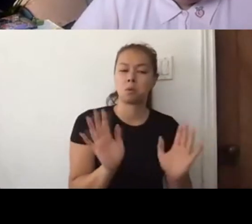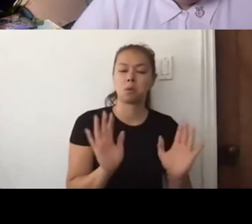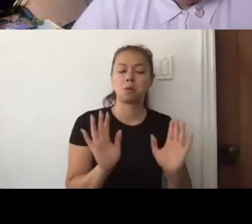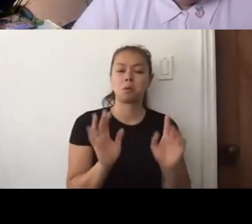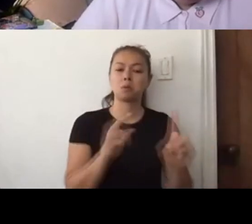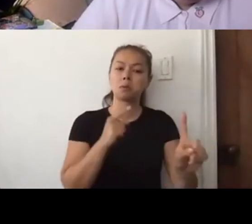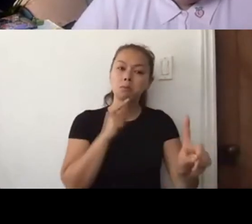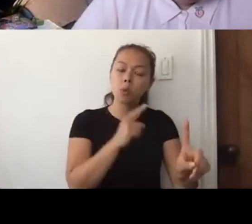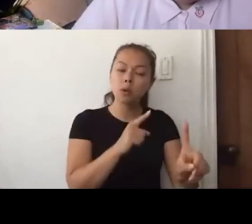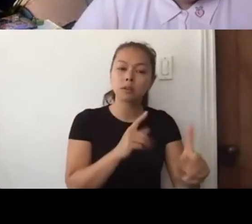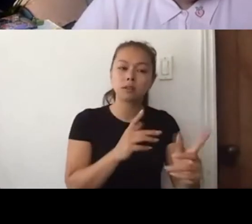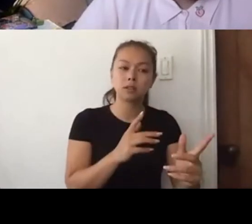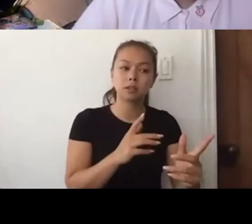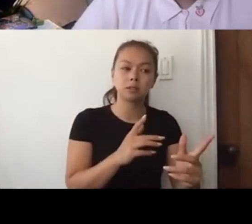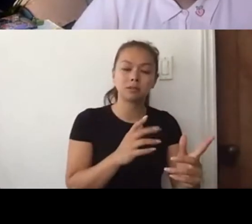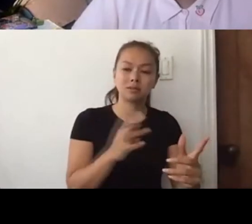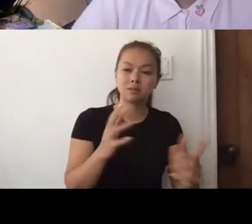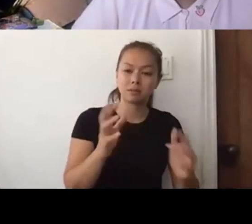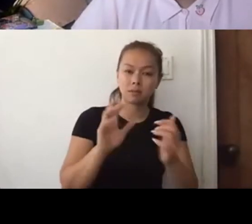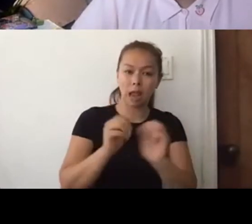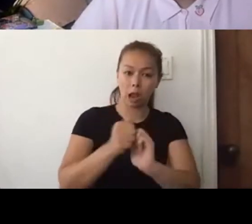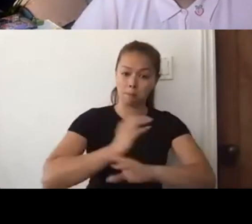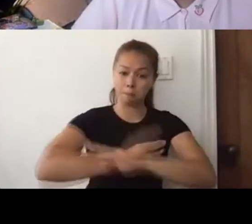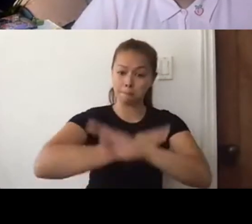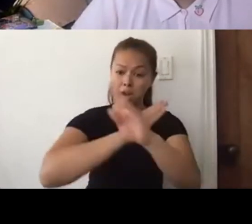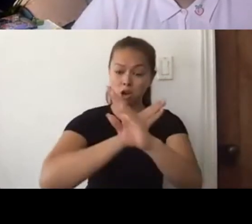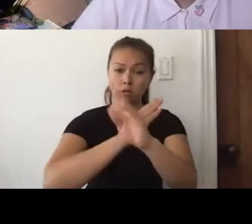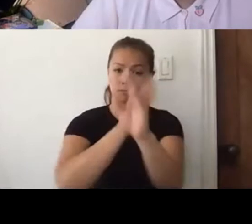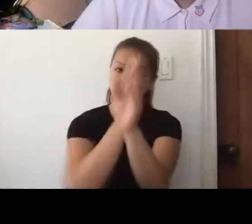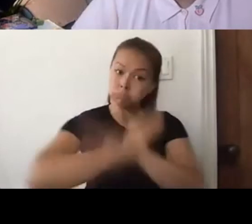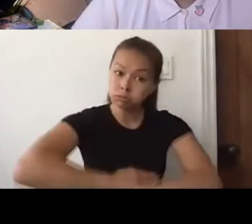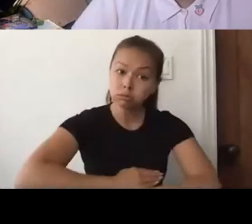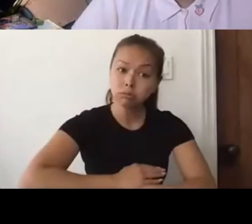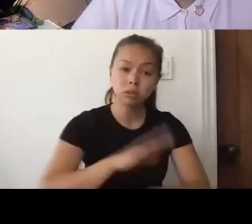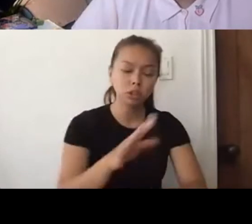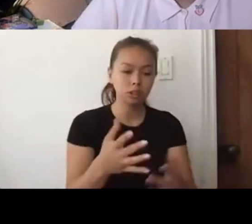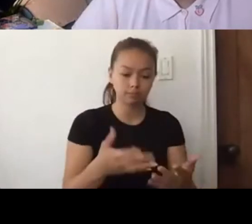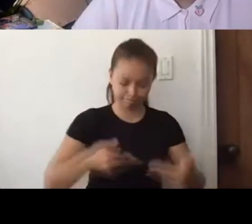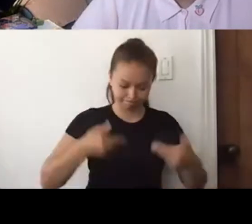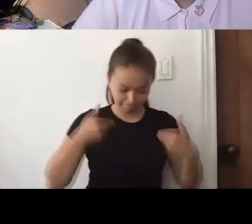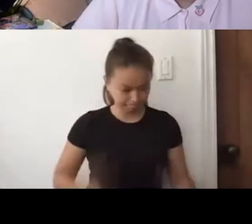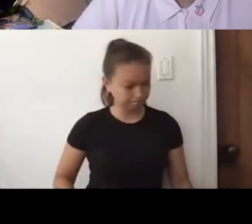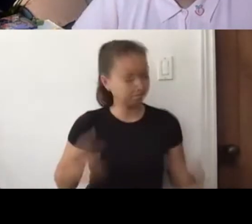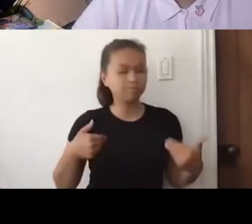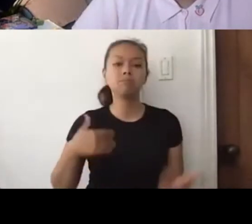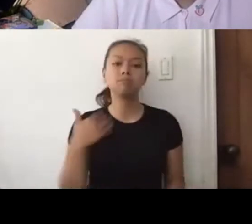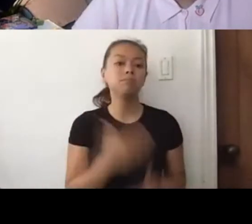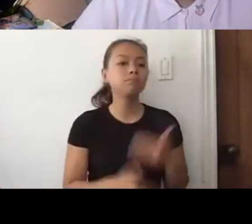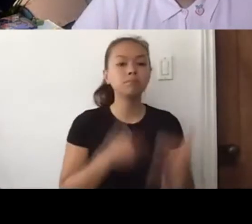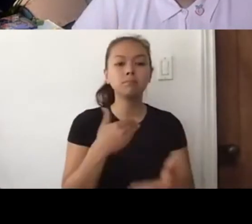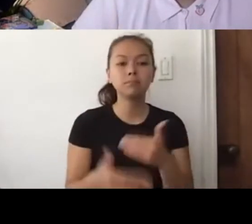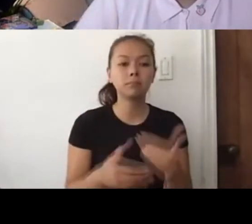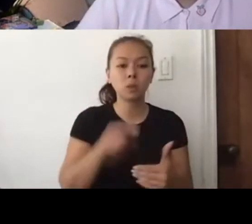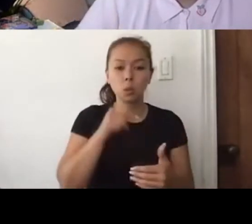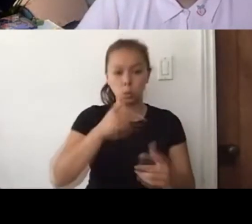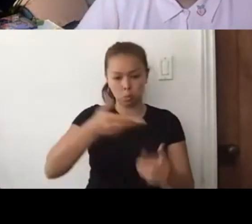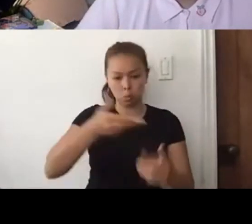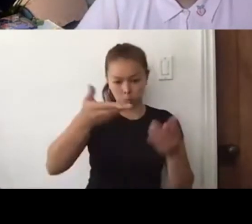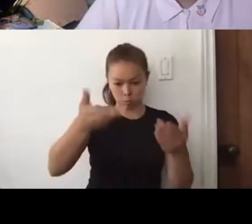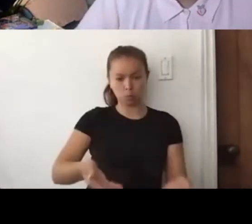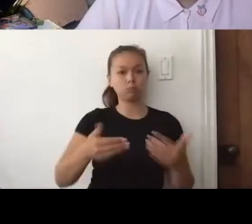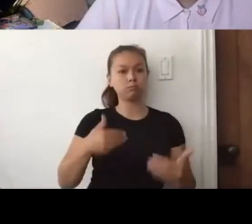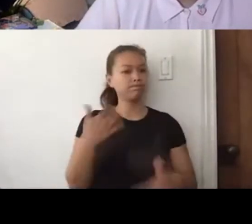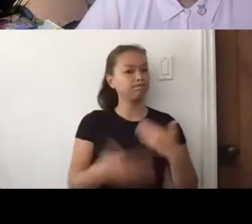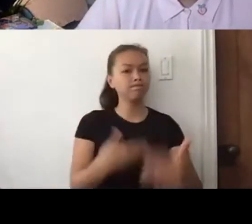is just to be who you are and feel comfortable and secure in who you are, and make sure that you're not adopting a